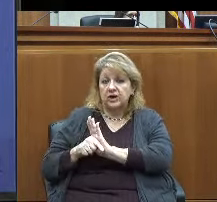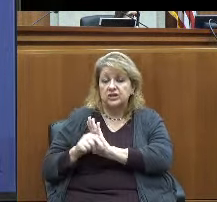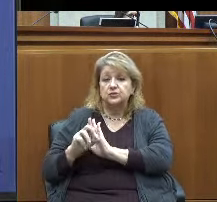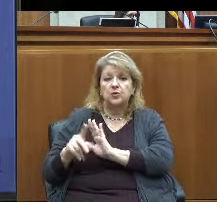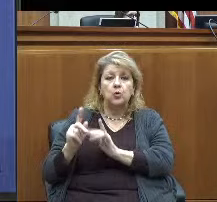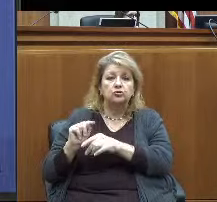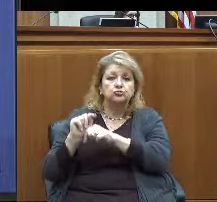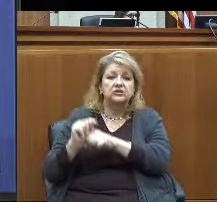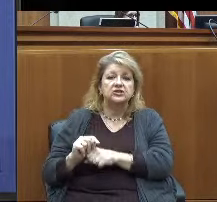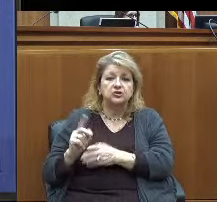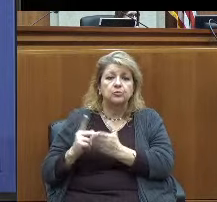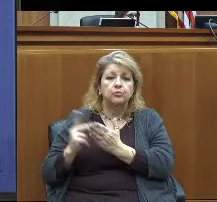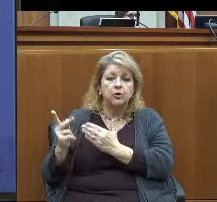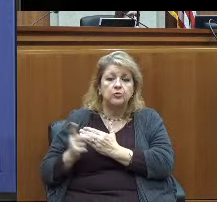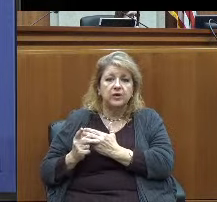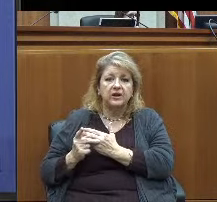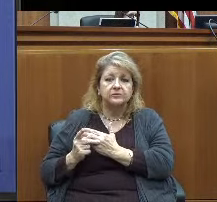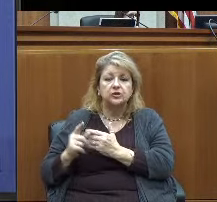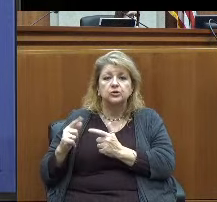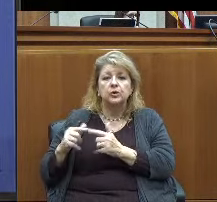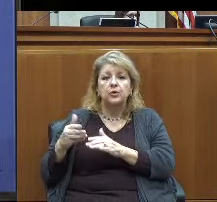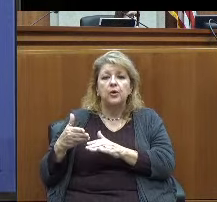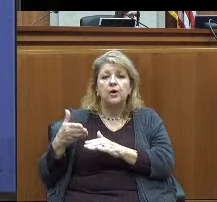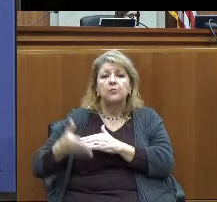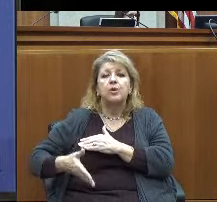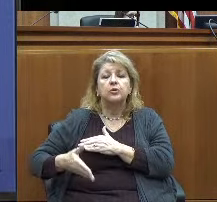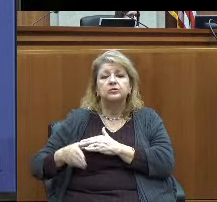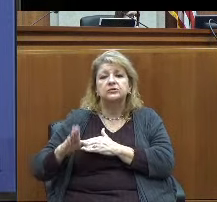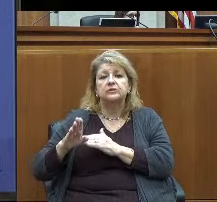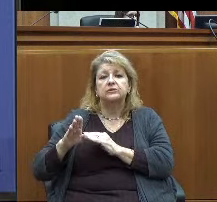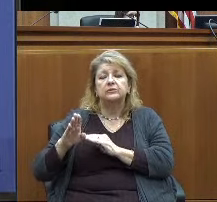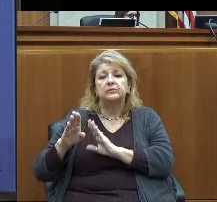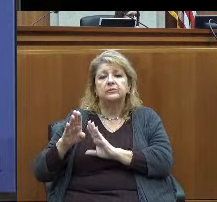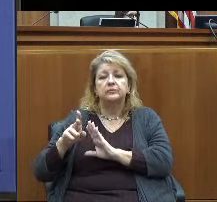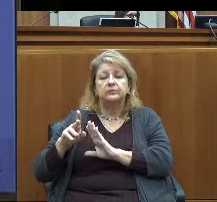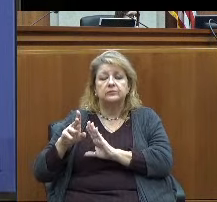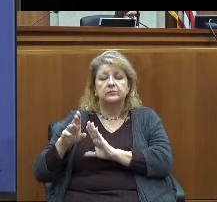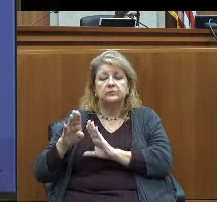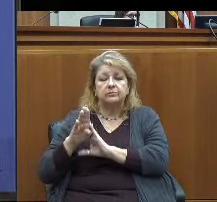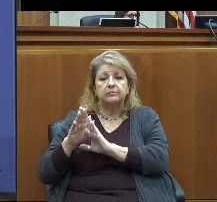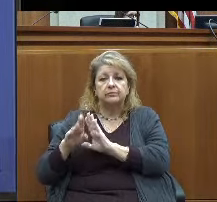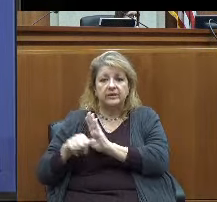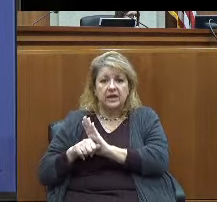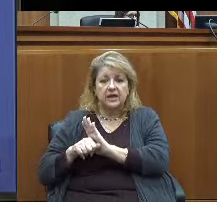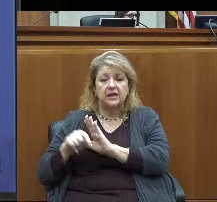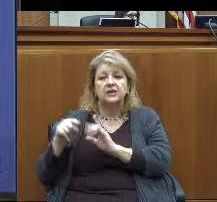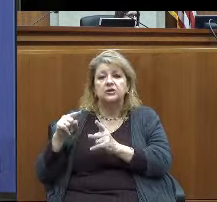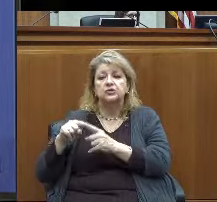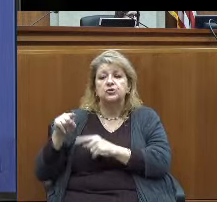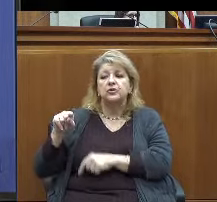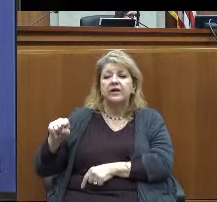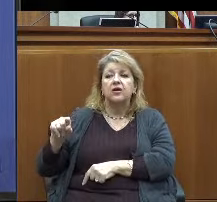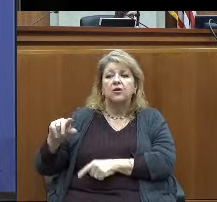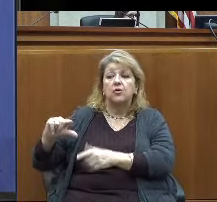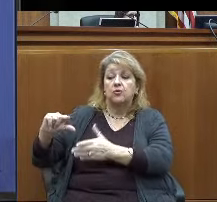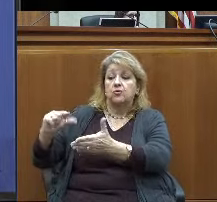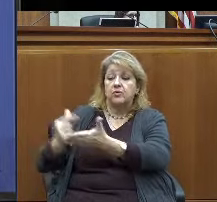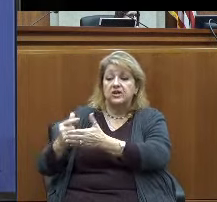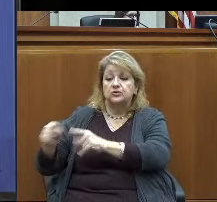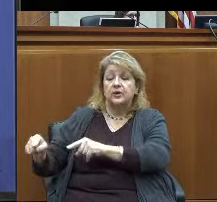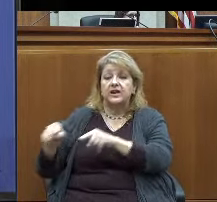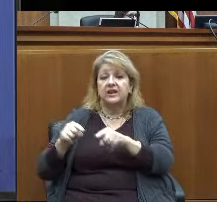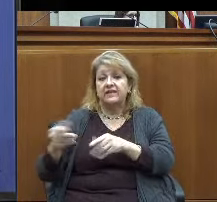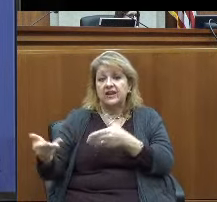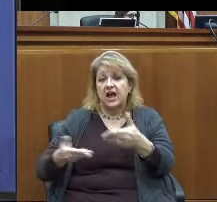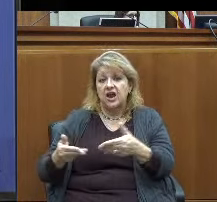traditional programs and post-baccalaureate or alternate certification programs to their initial hiring and employment over a 3-year